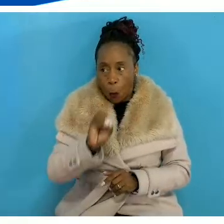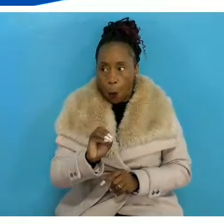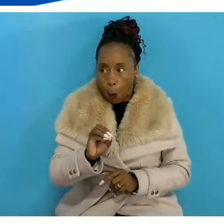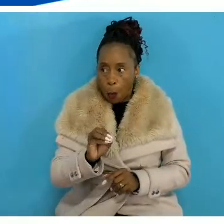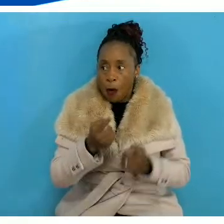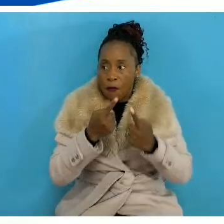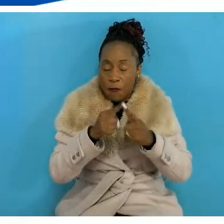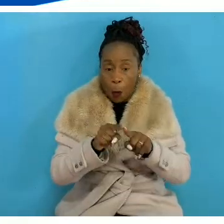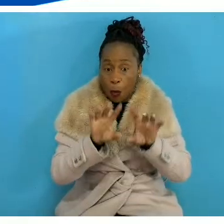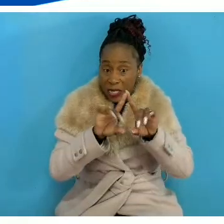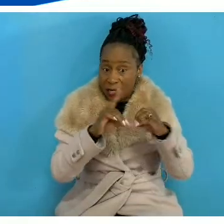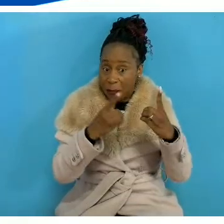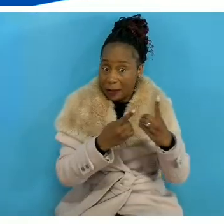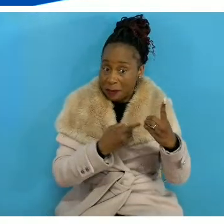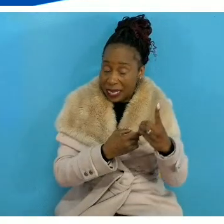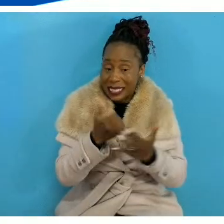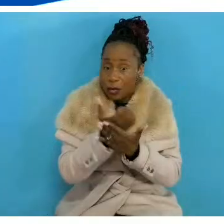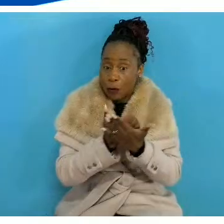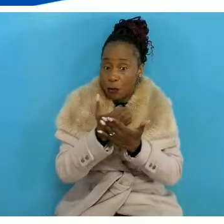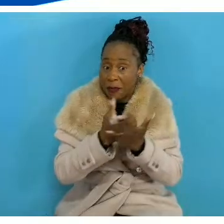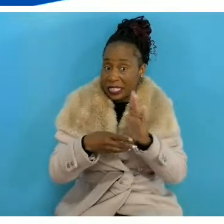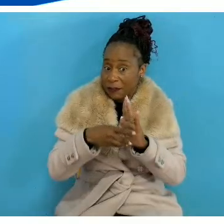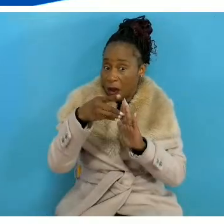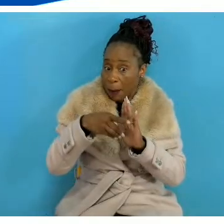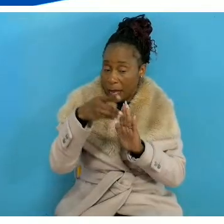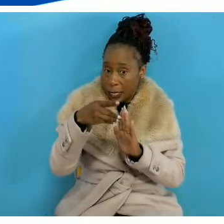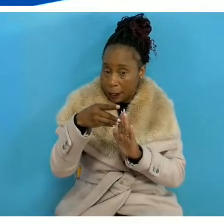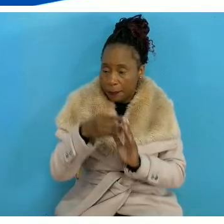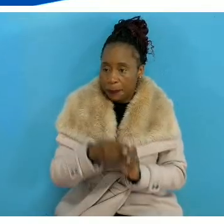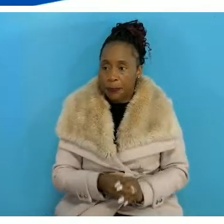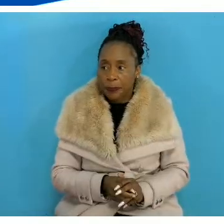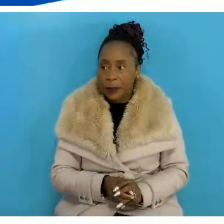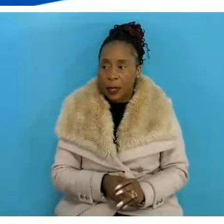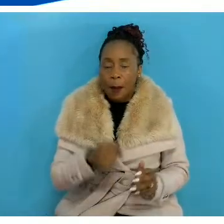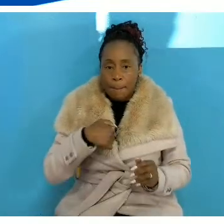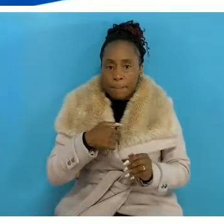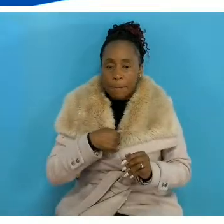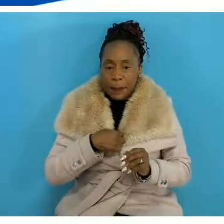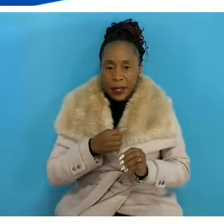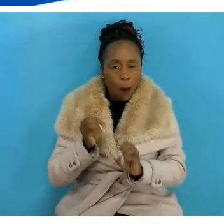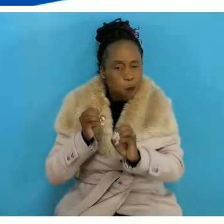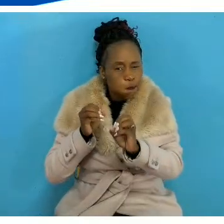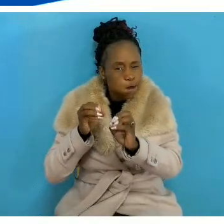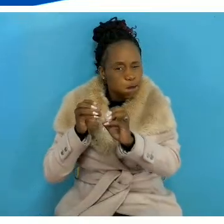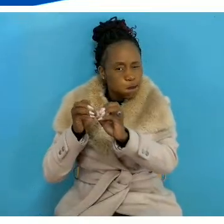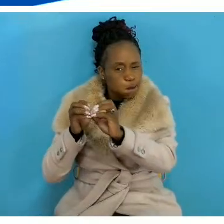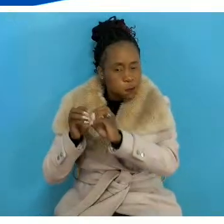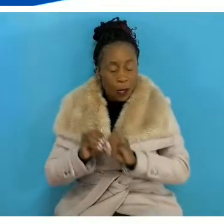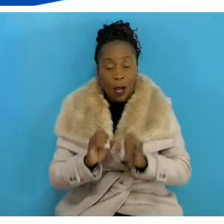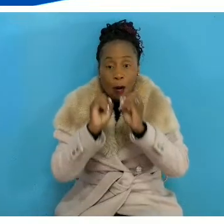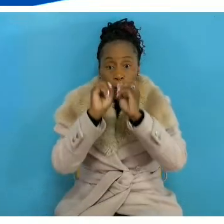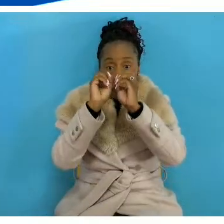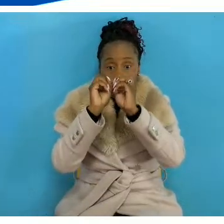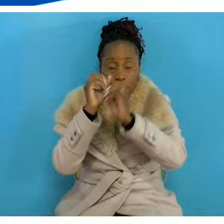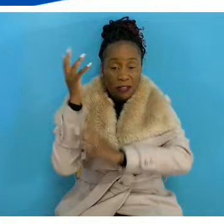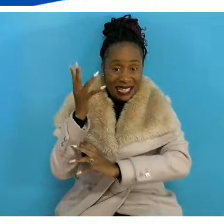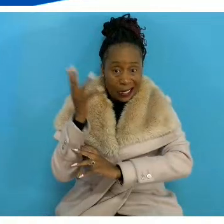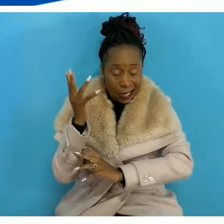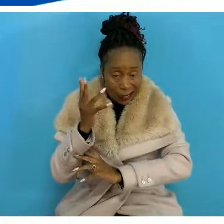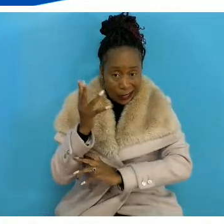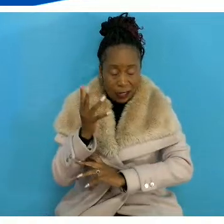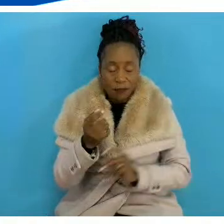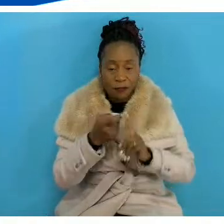the Department of Economic Development. I will take you through the presentation of the